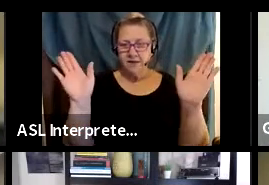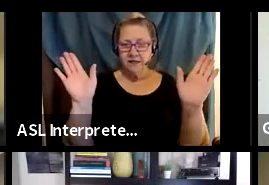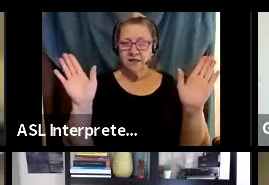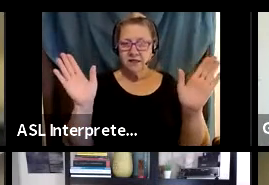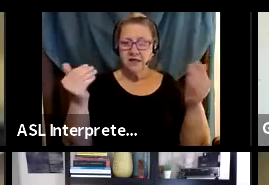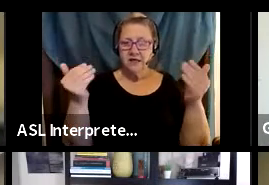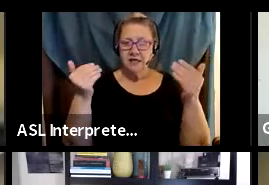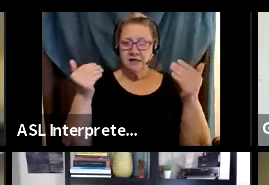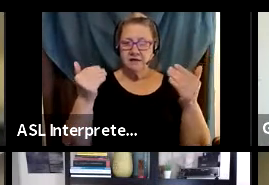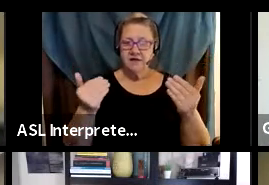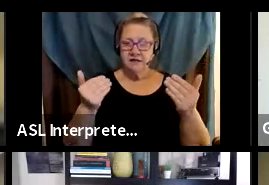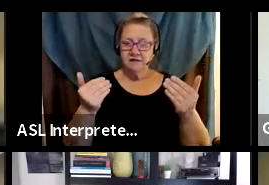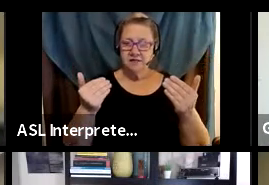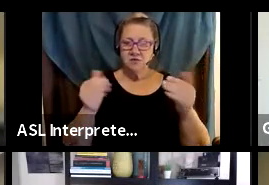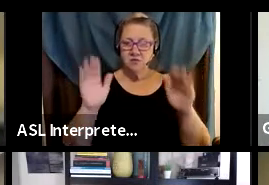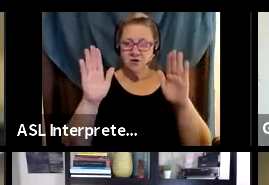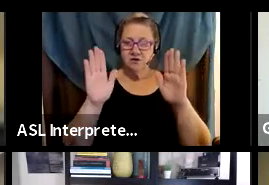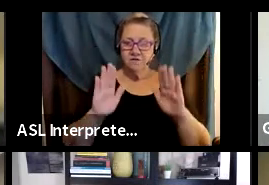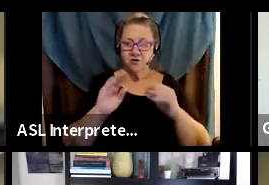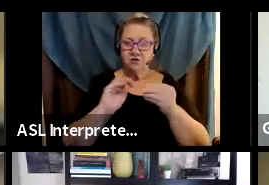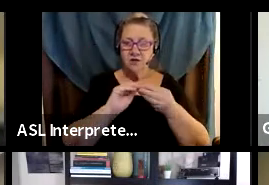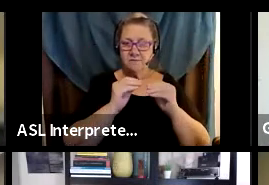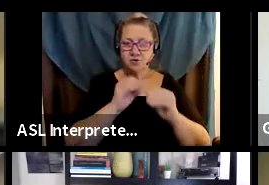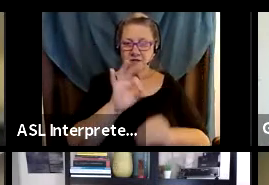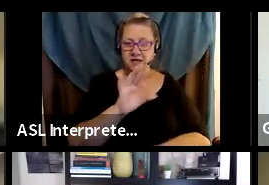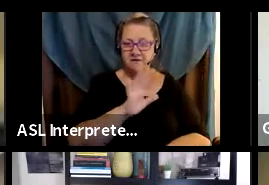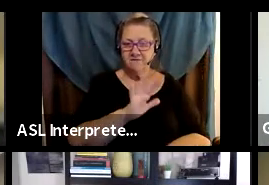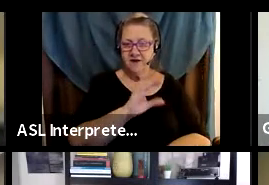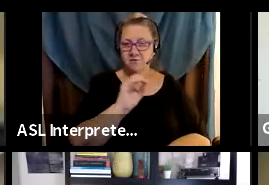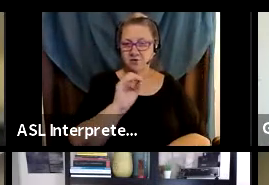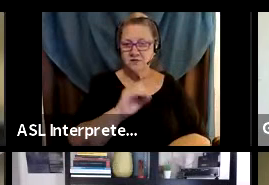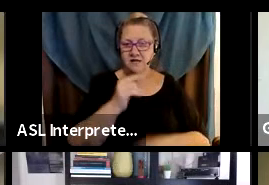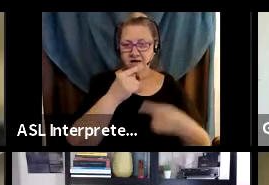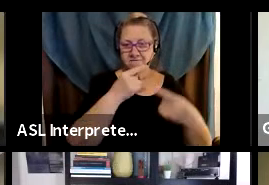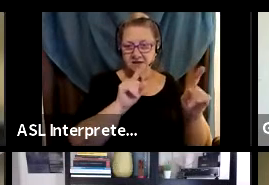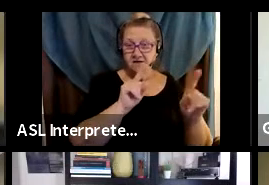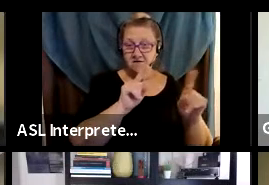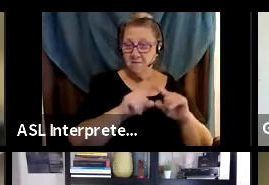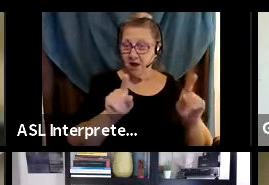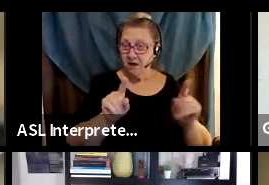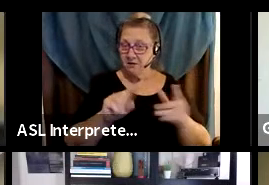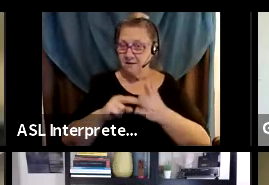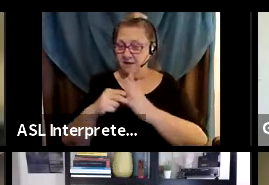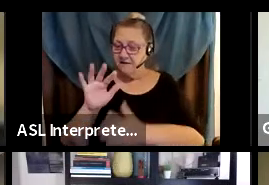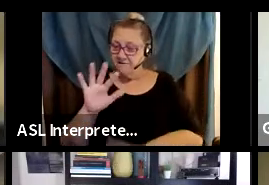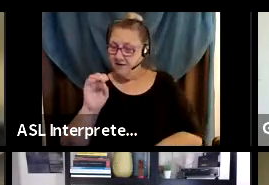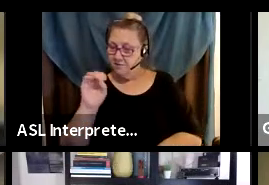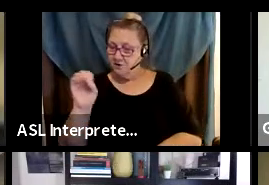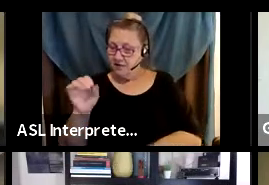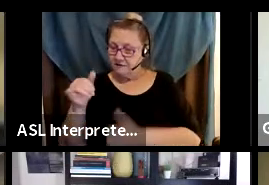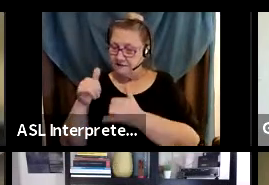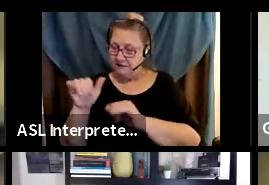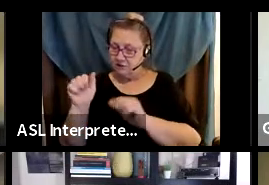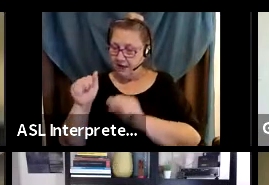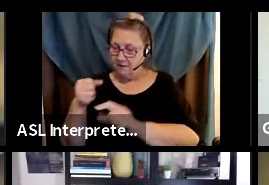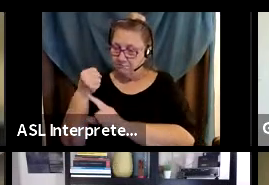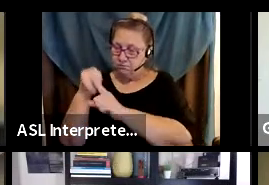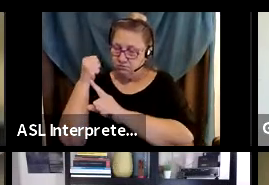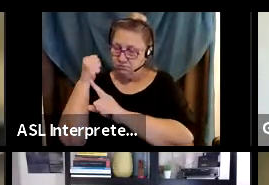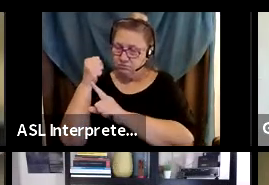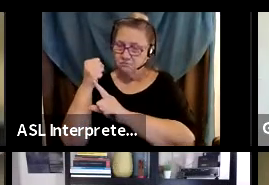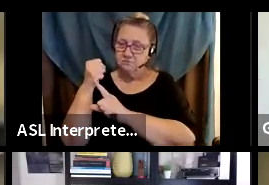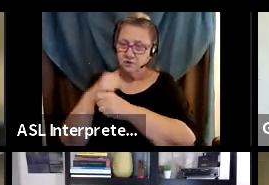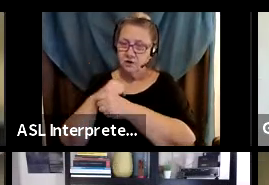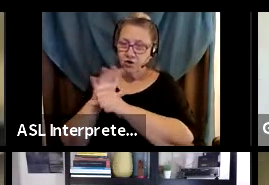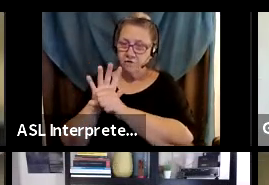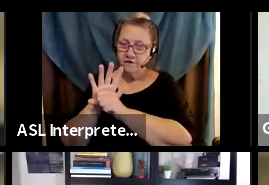again, outstanding, 95% or so effective, but that means that 5%, right, might still get infected. And when you're vaccinating millions of people